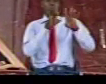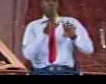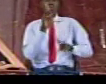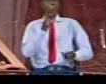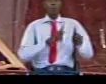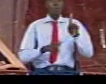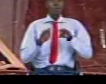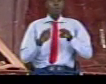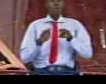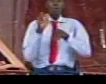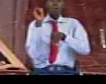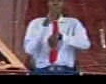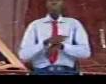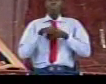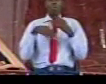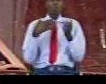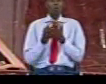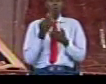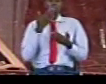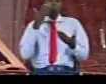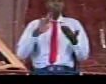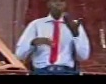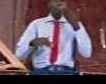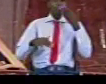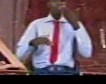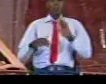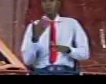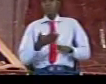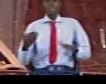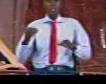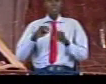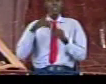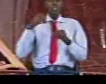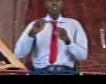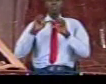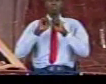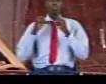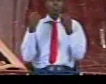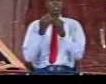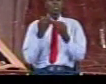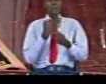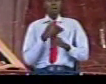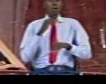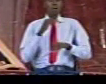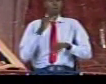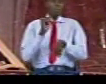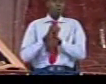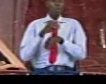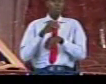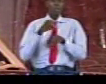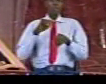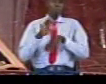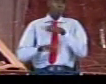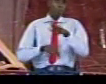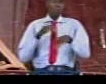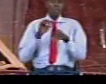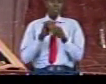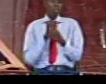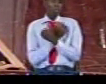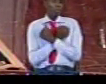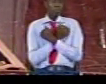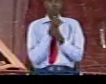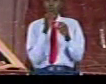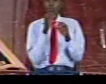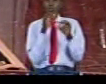You overcome all the bad things in society, and walk in love, not hatred, not retaliation, and walk in love